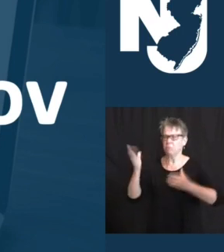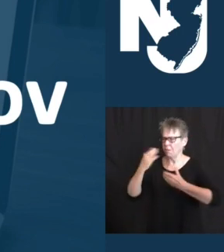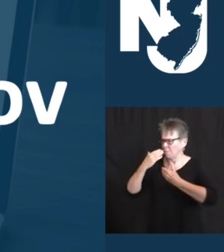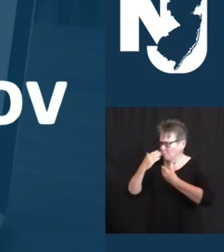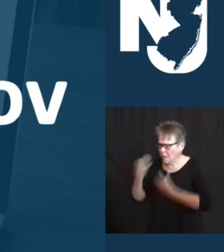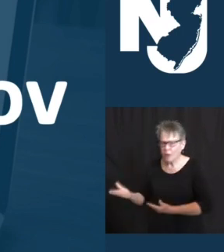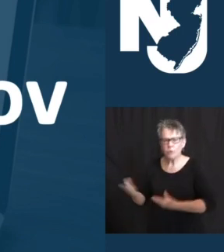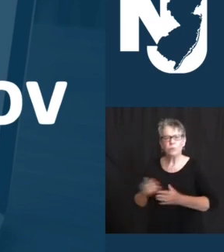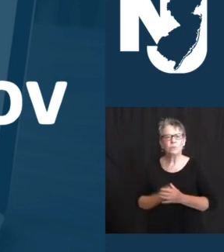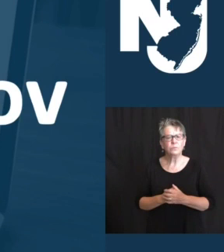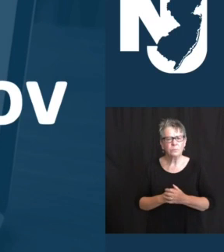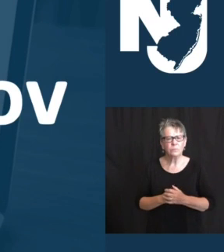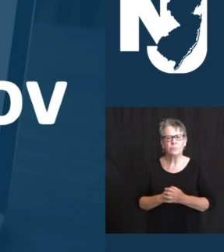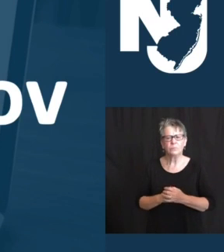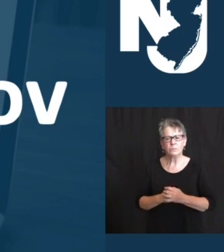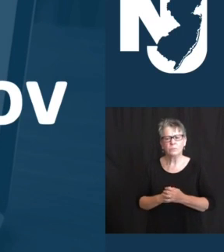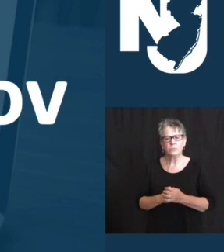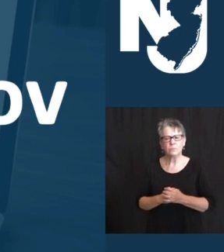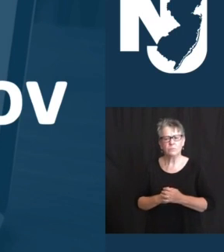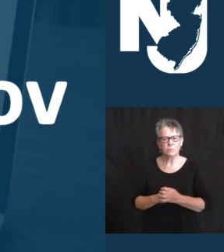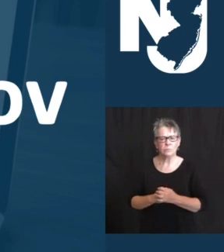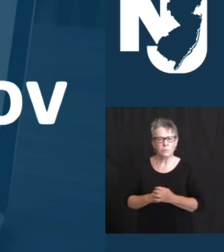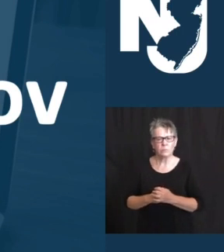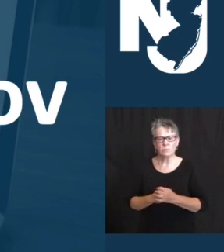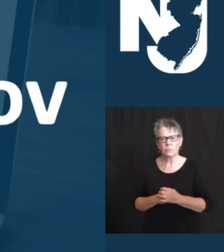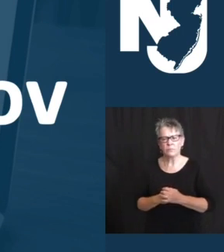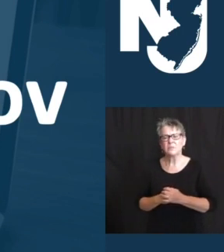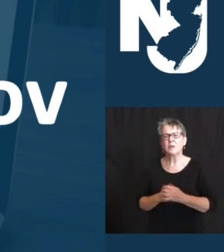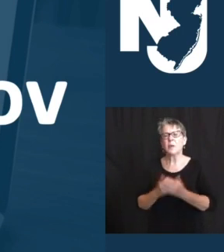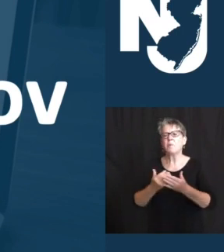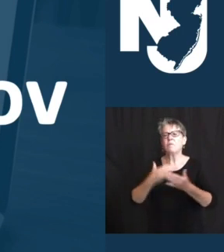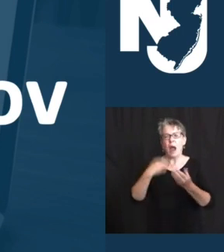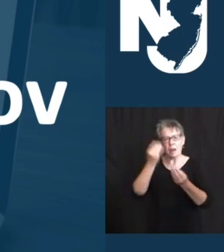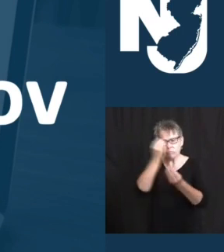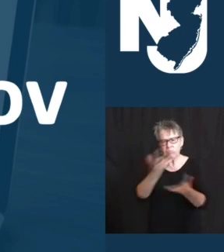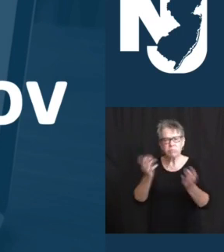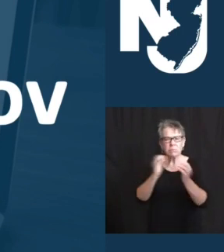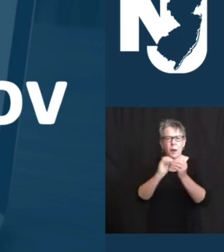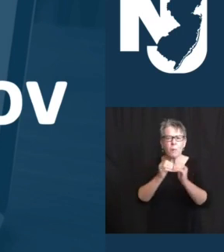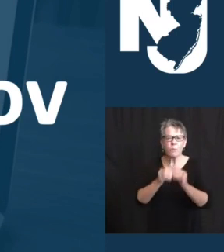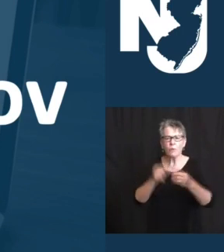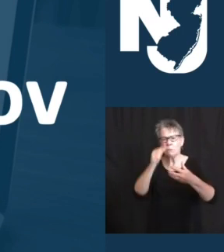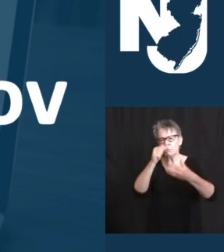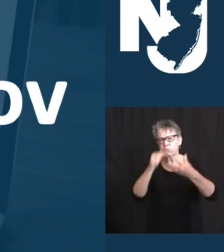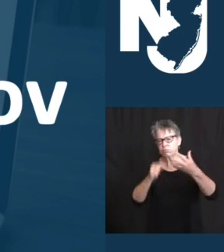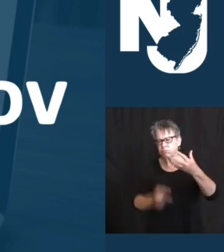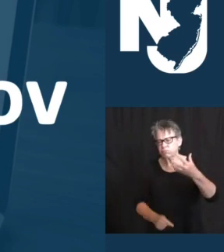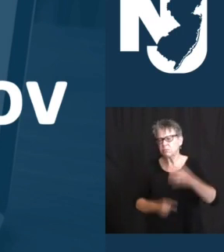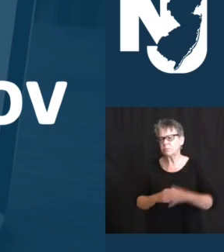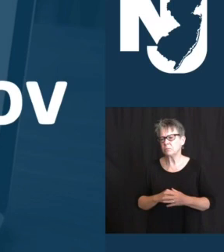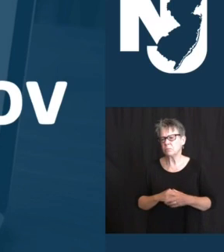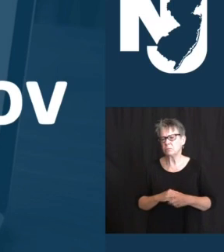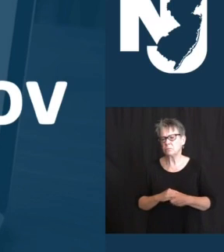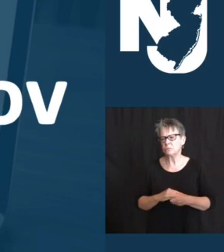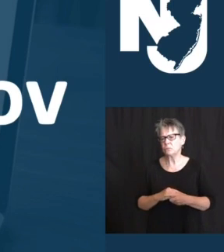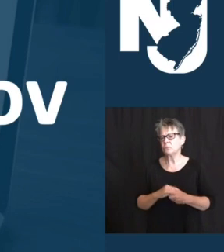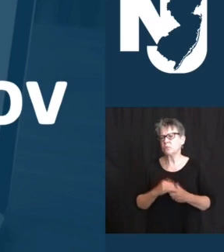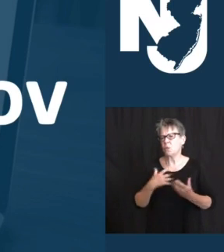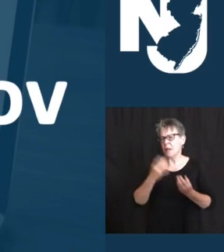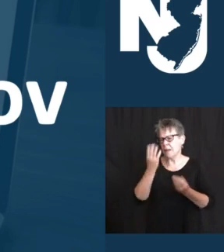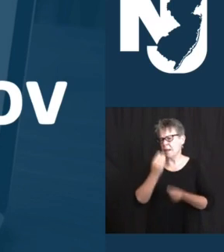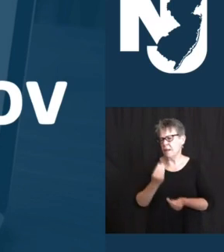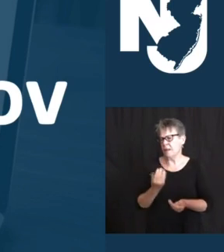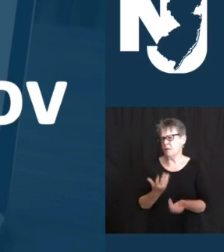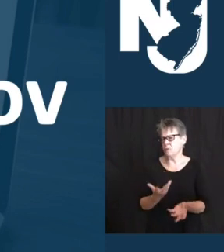we turn to the overnight numbers, I got my mail-in ballot in the mail yesterday. Please, everybody, make